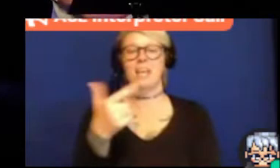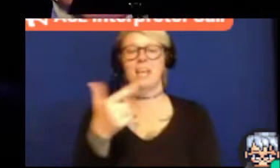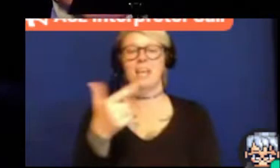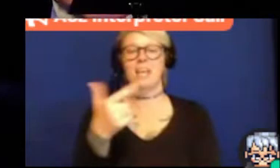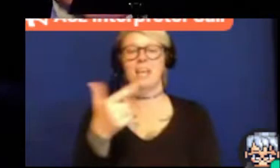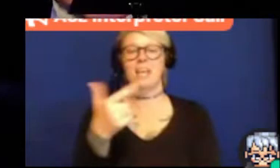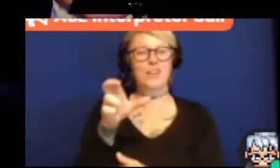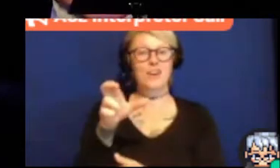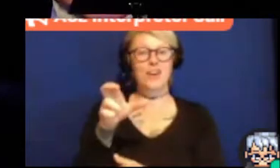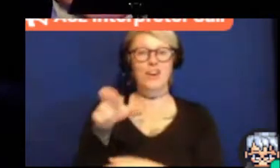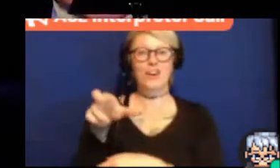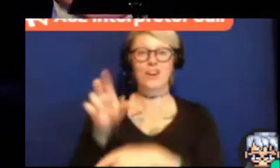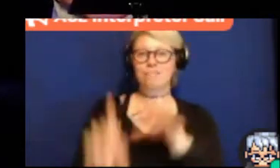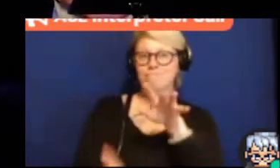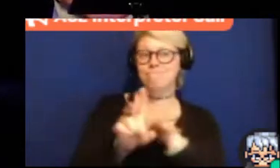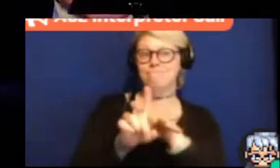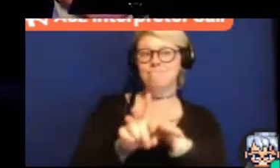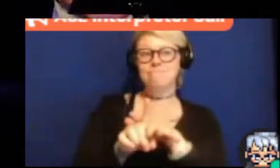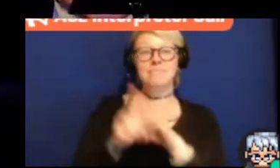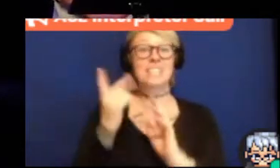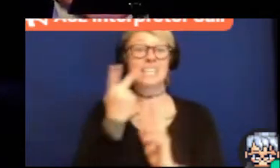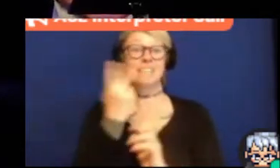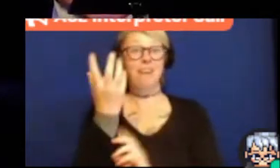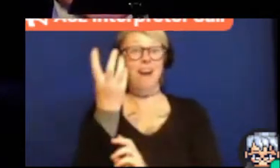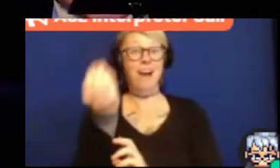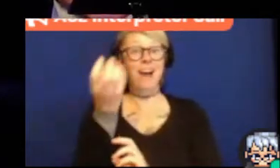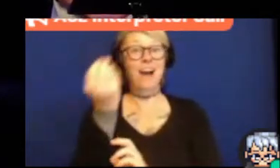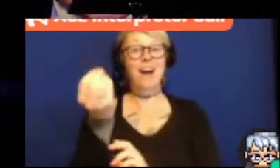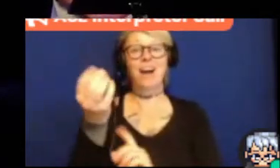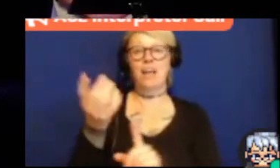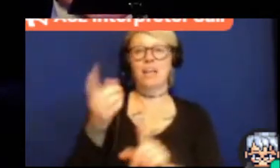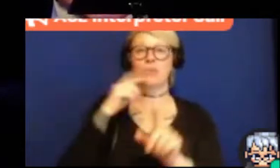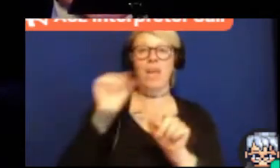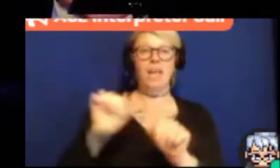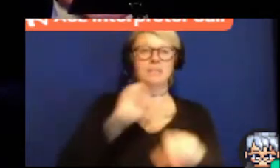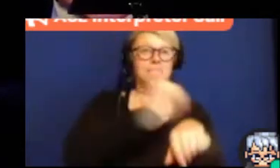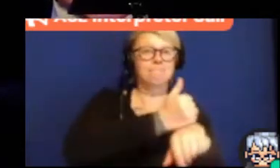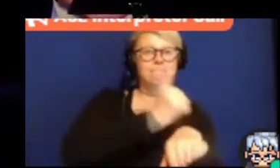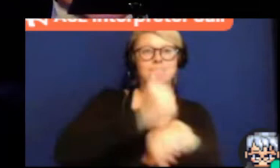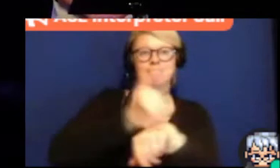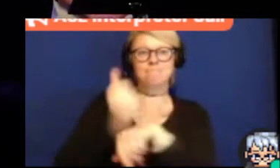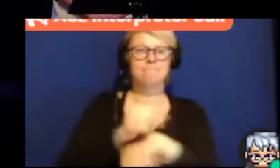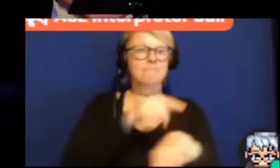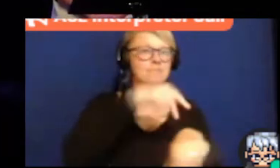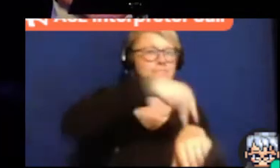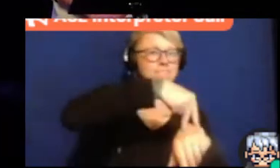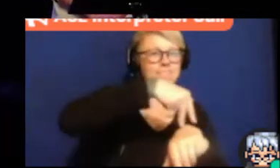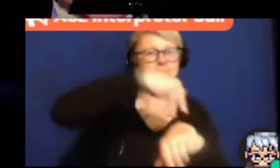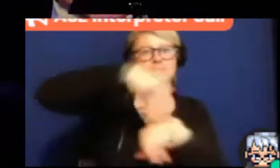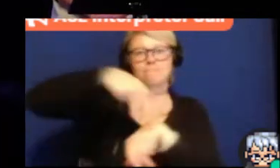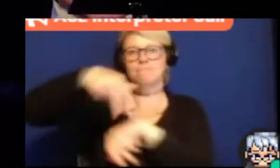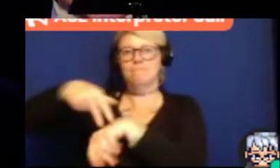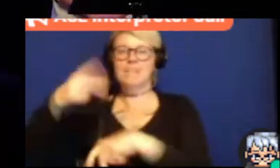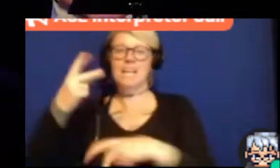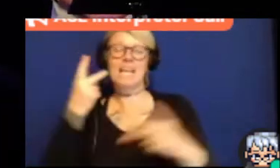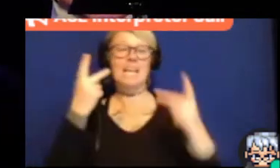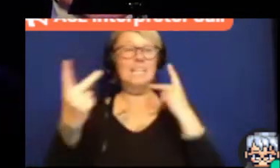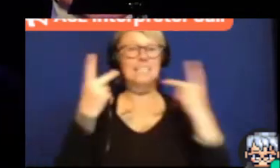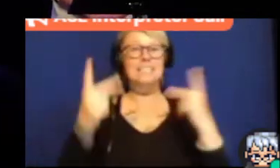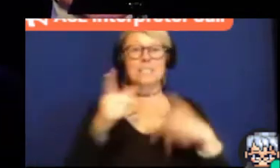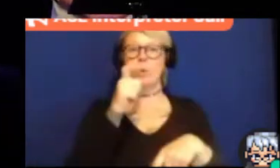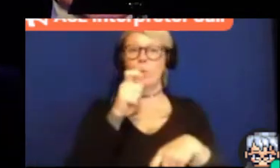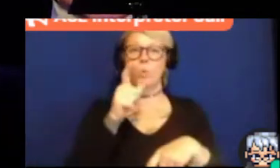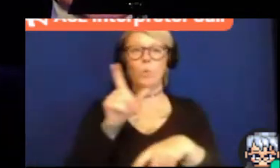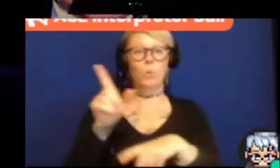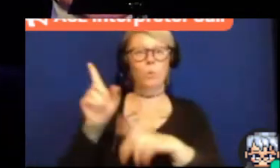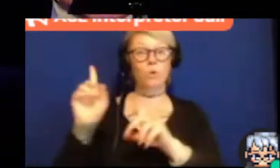to read the bios of all the creators tonight. If anybody's in the Gather space has any technical